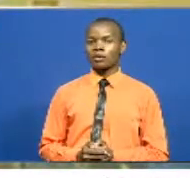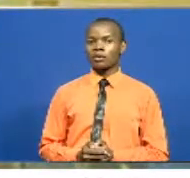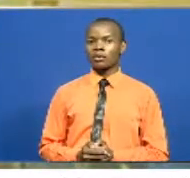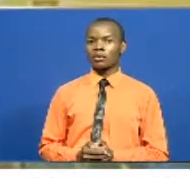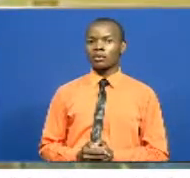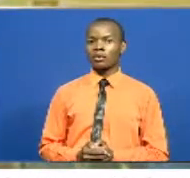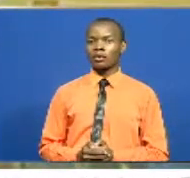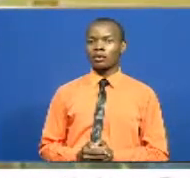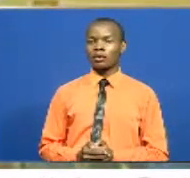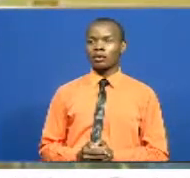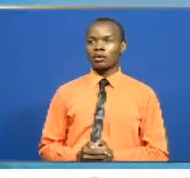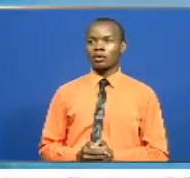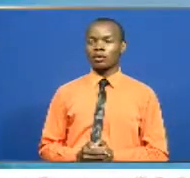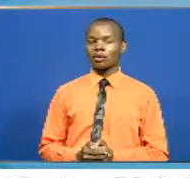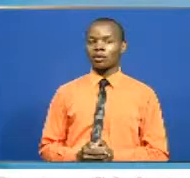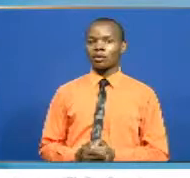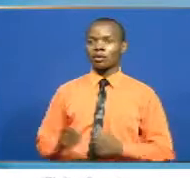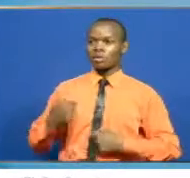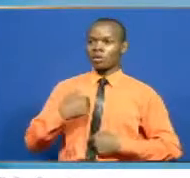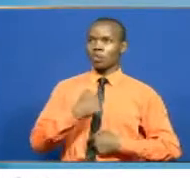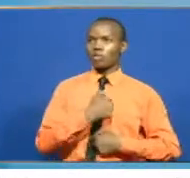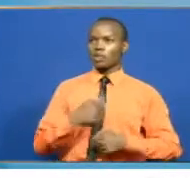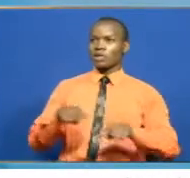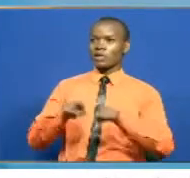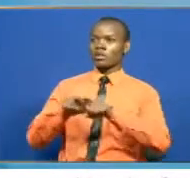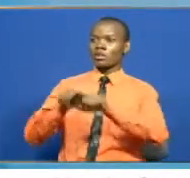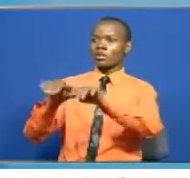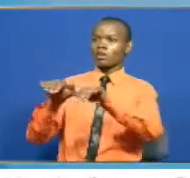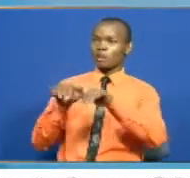We're still waiting for the outcome, but